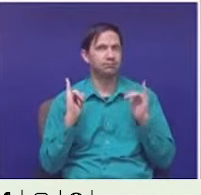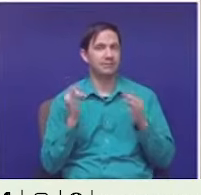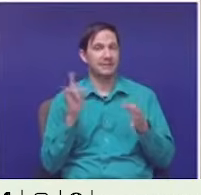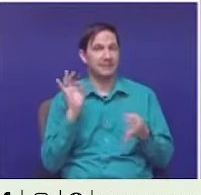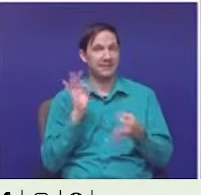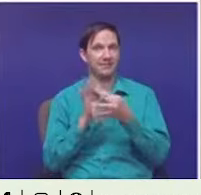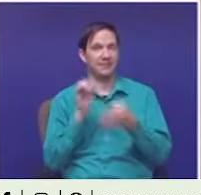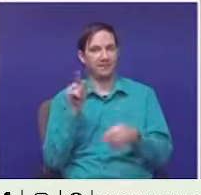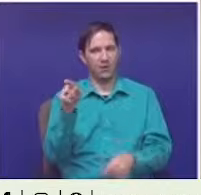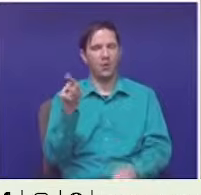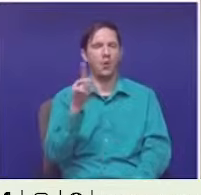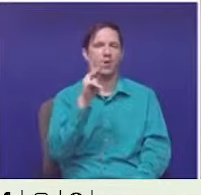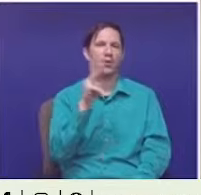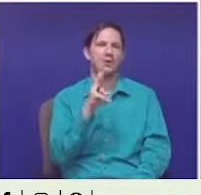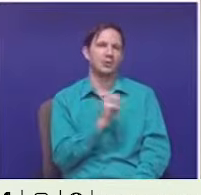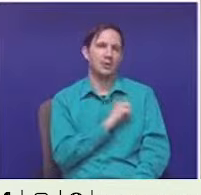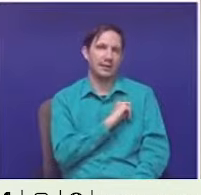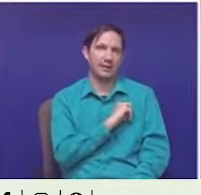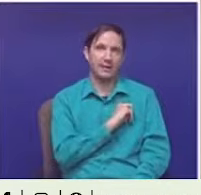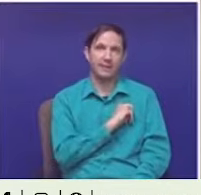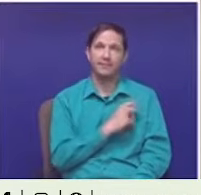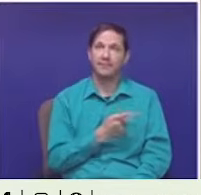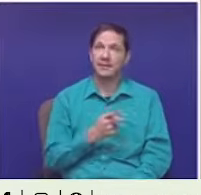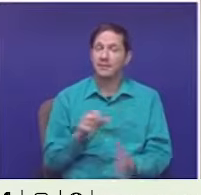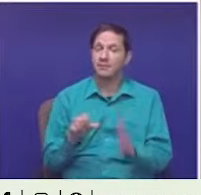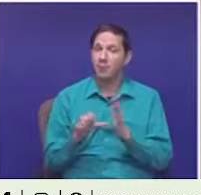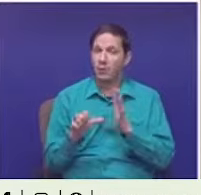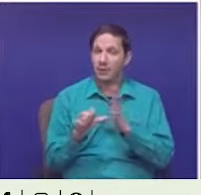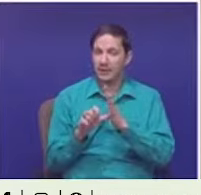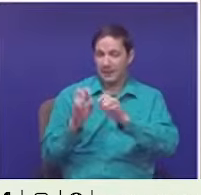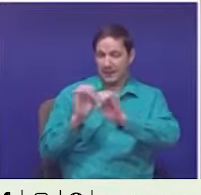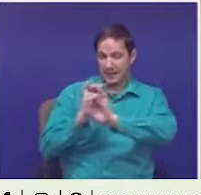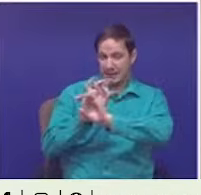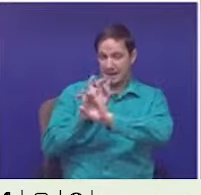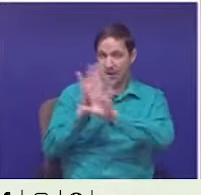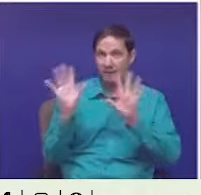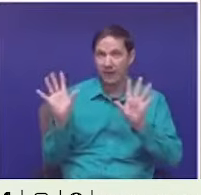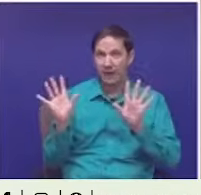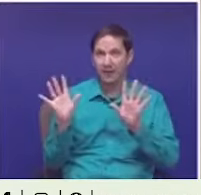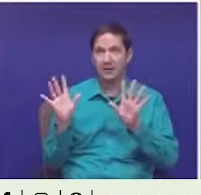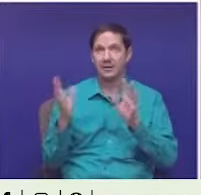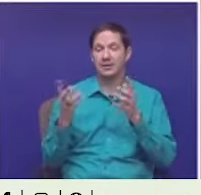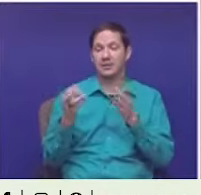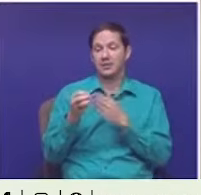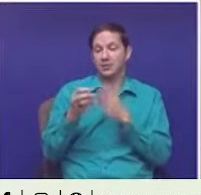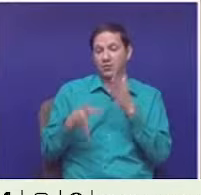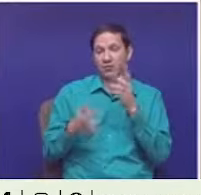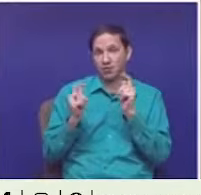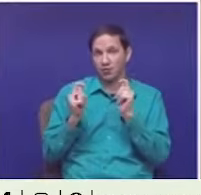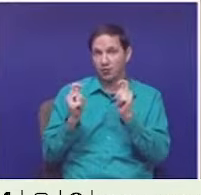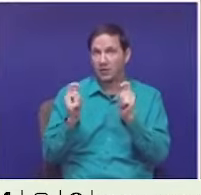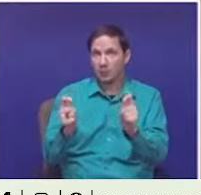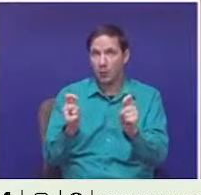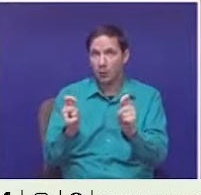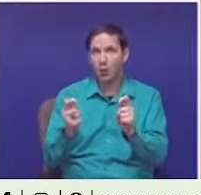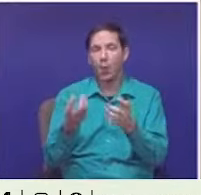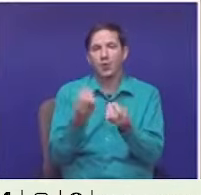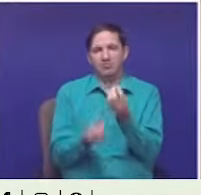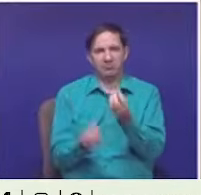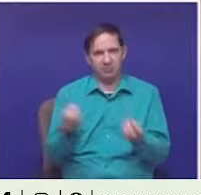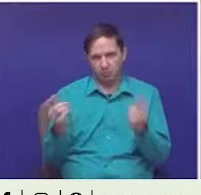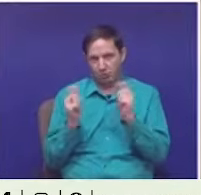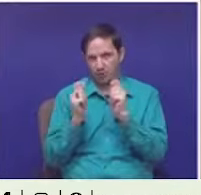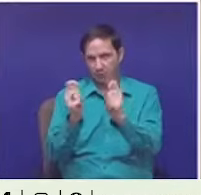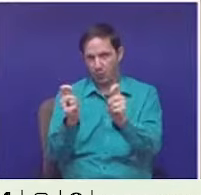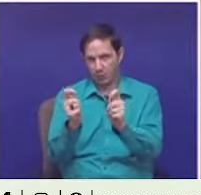case of KwaZulu-Natal. It's important to clarify that learner transport is implemented at a provincial level jointly by the